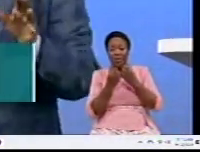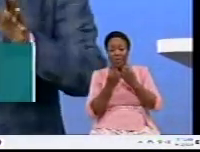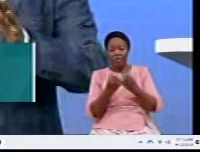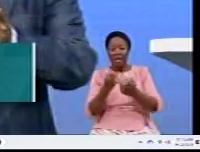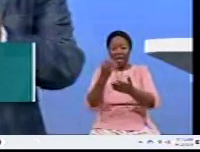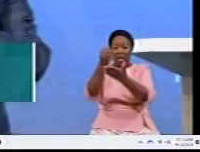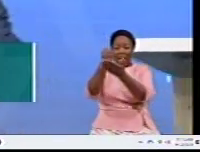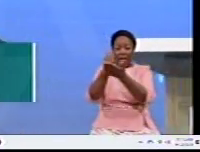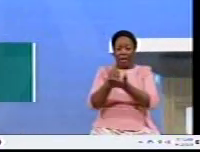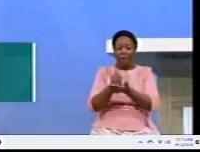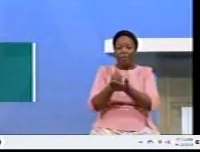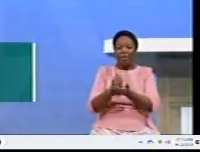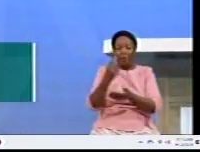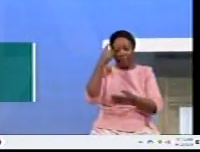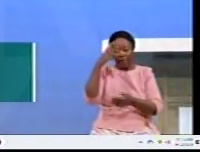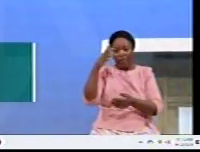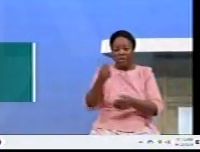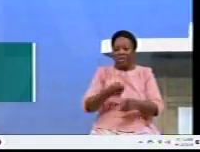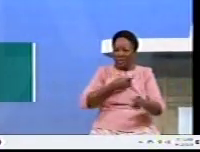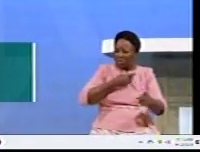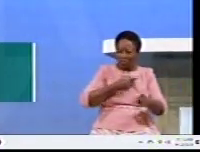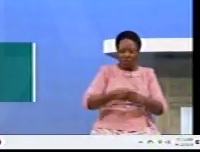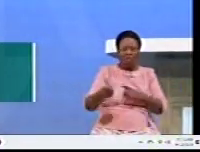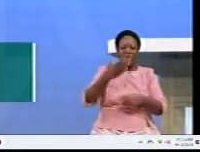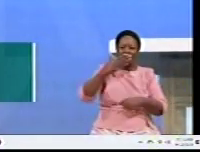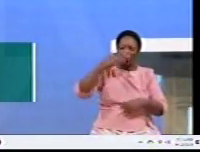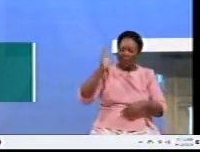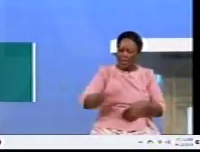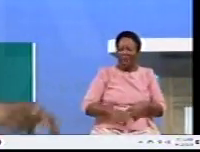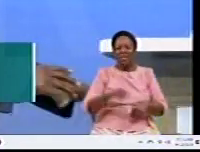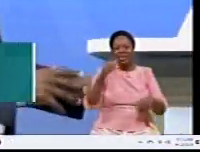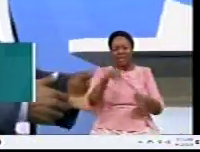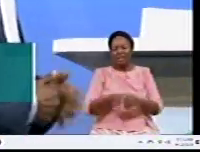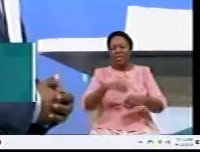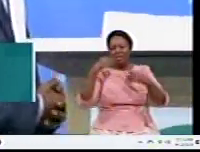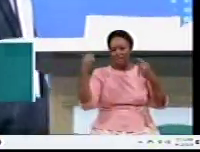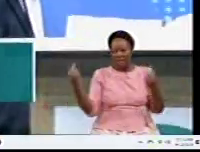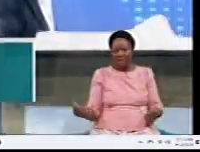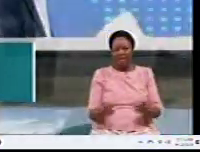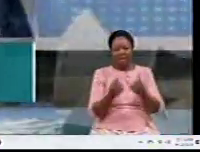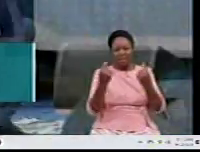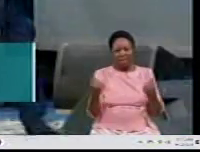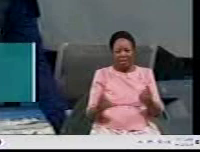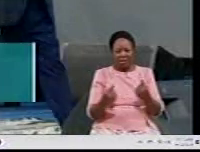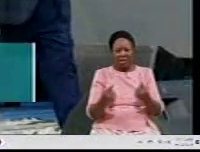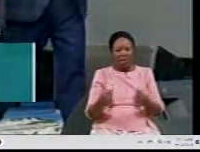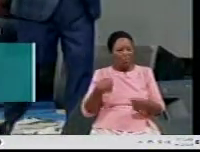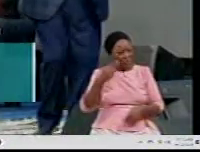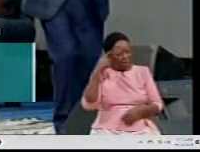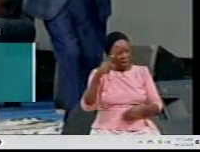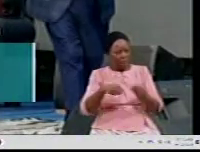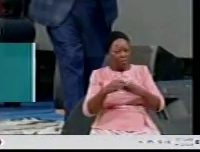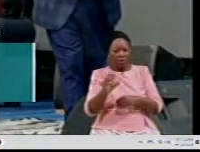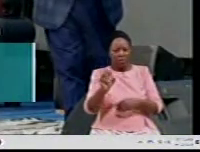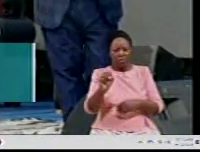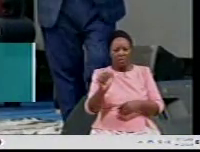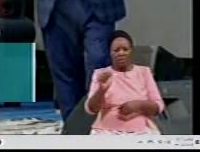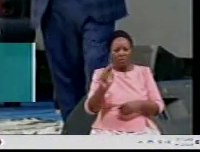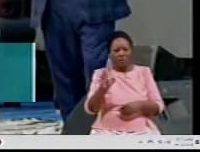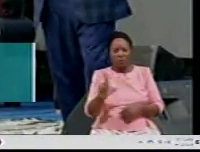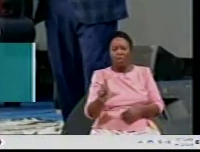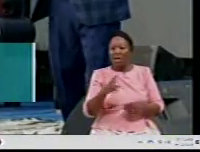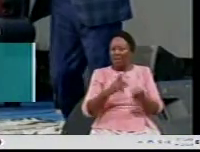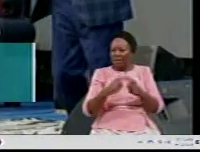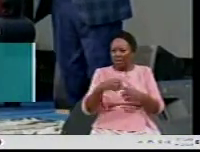the injurious in iniquity. We're thinking about Saul, and we're thinking about sinners